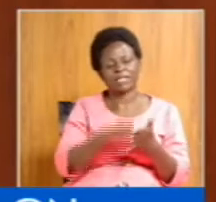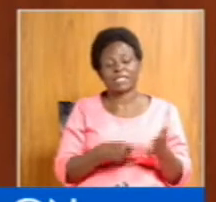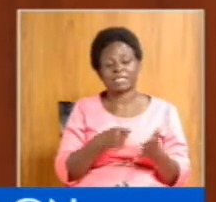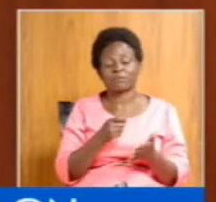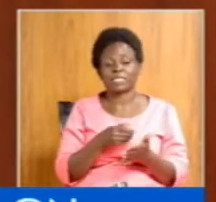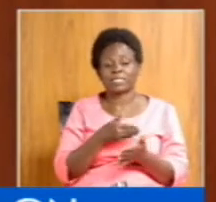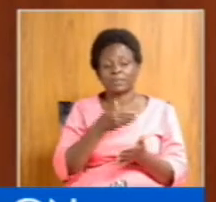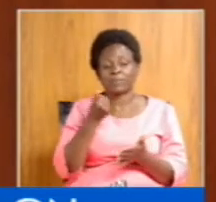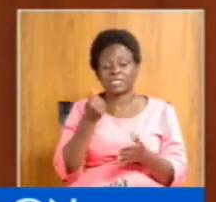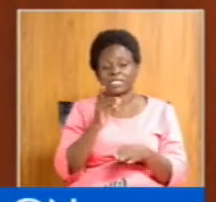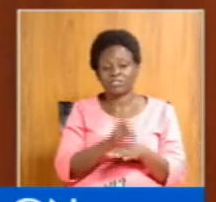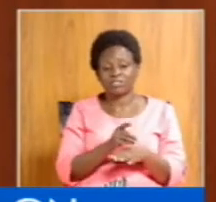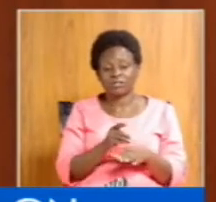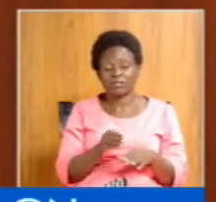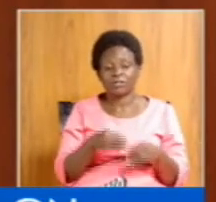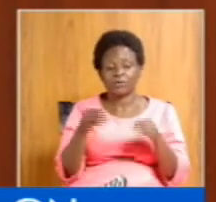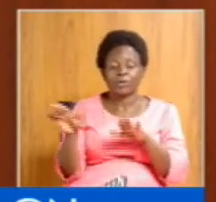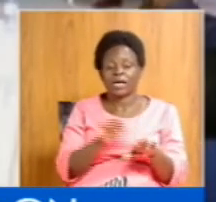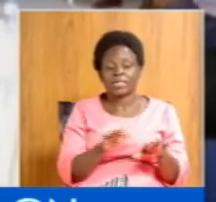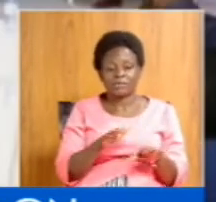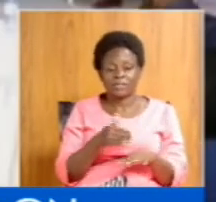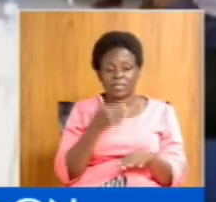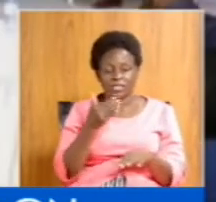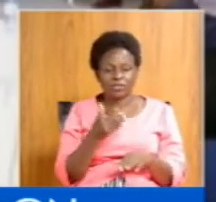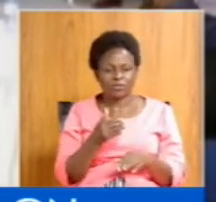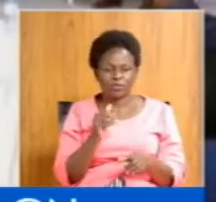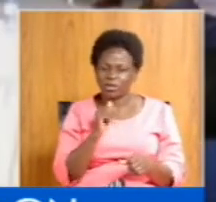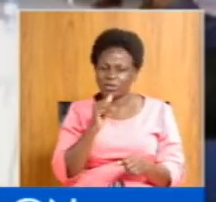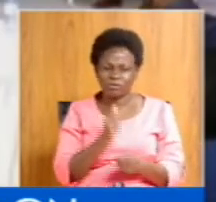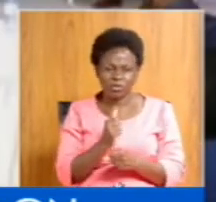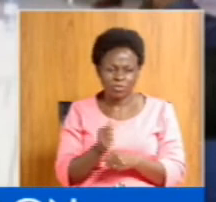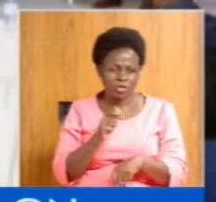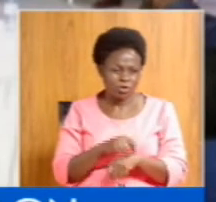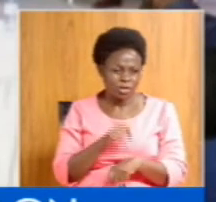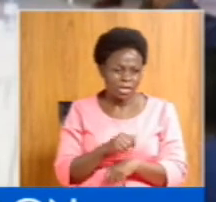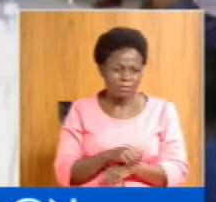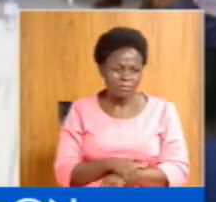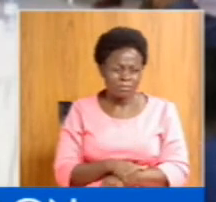because that is the basis upon which we are suffering thank you we're not doing so well on time now